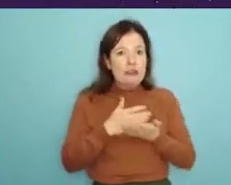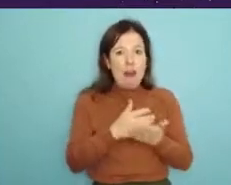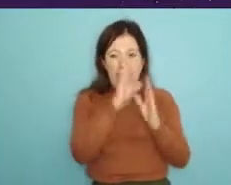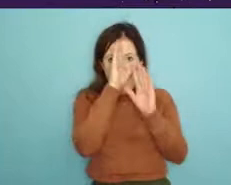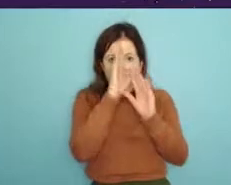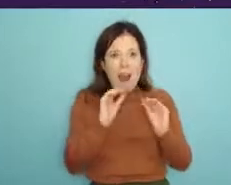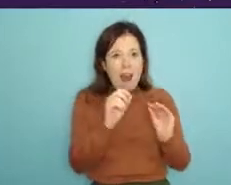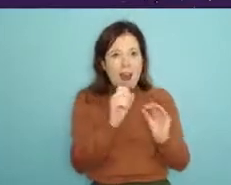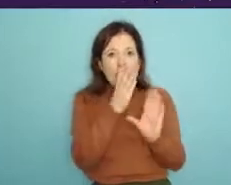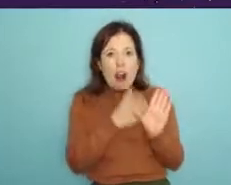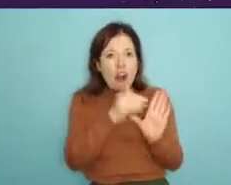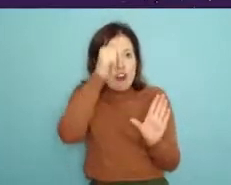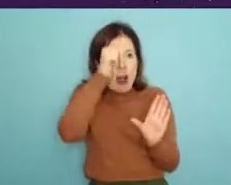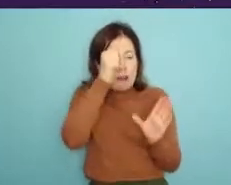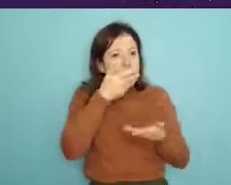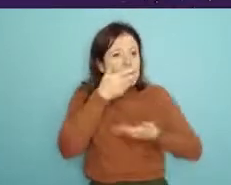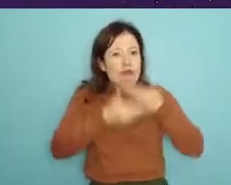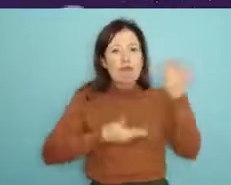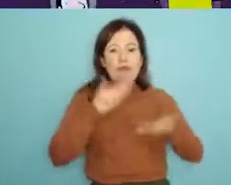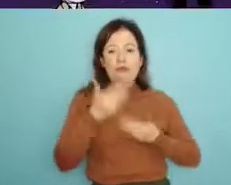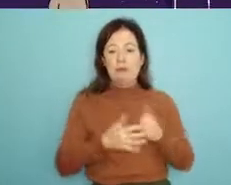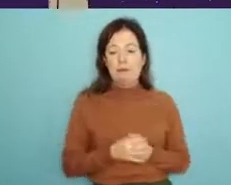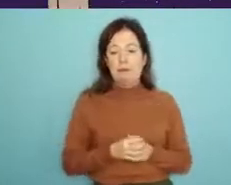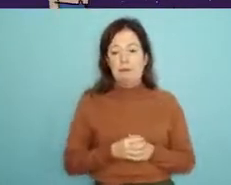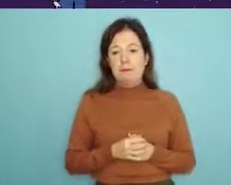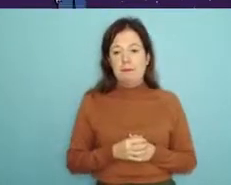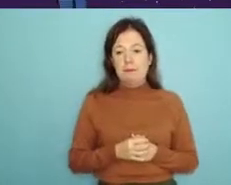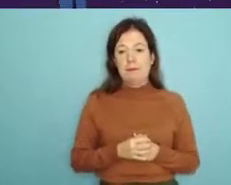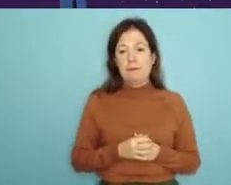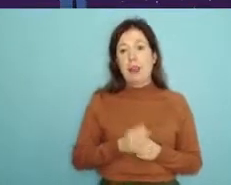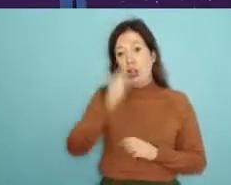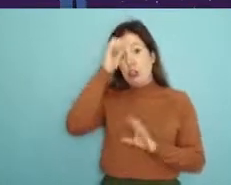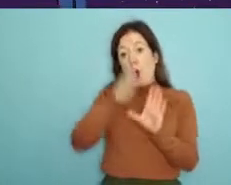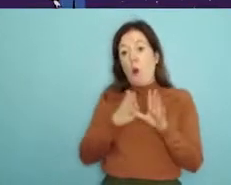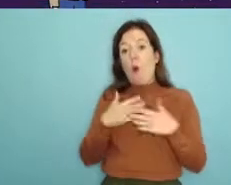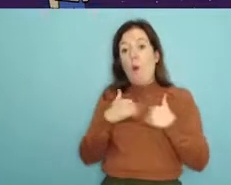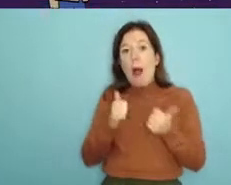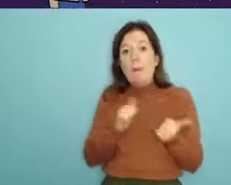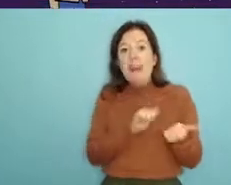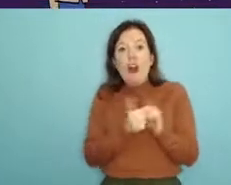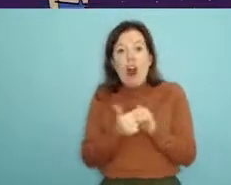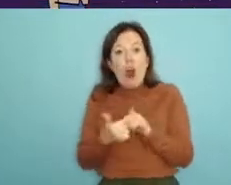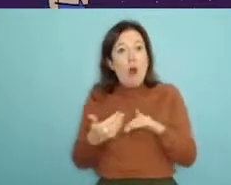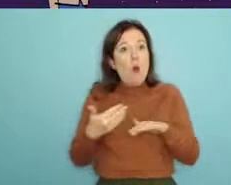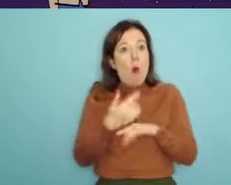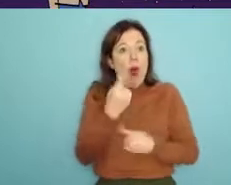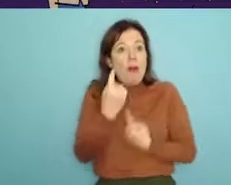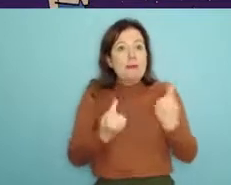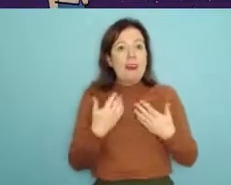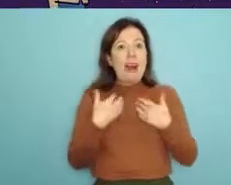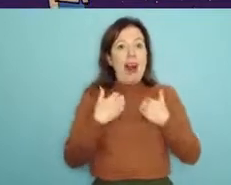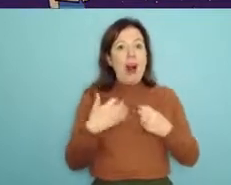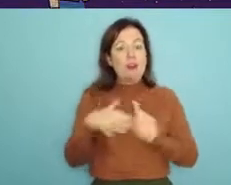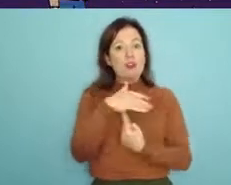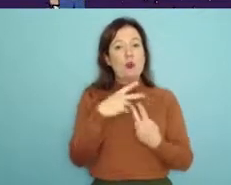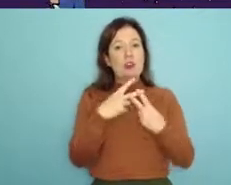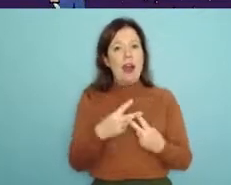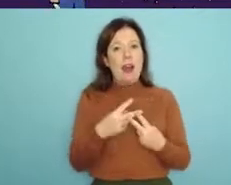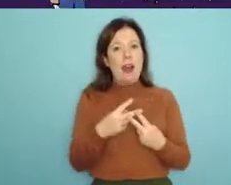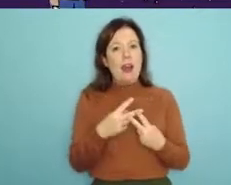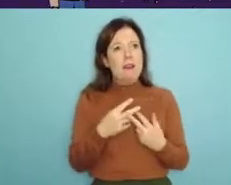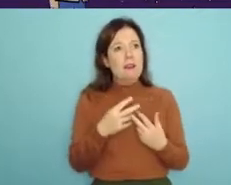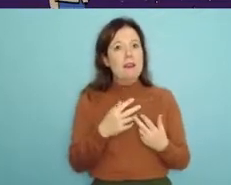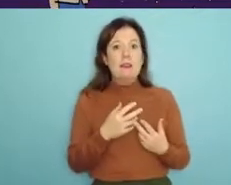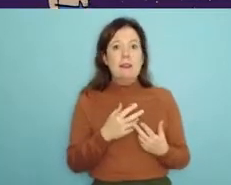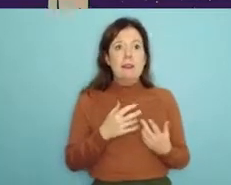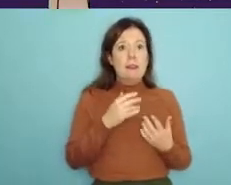psychological knowledge. Support the psychological well-being of colleagues working in health and care services in good times and